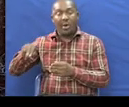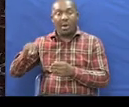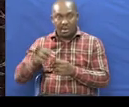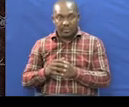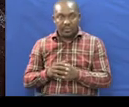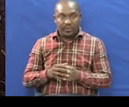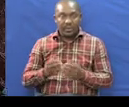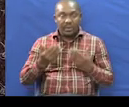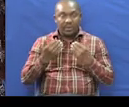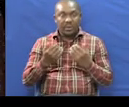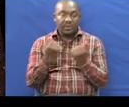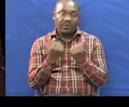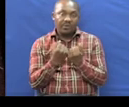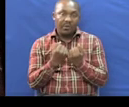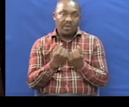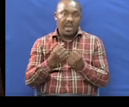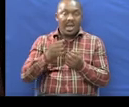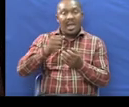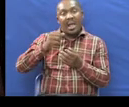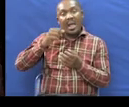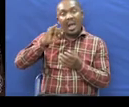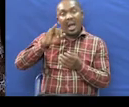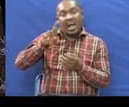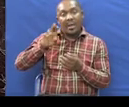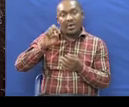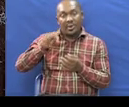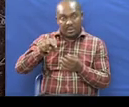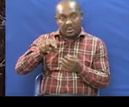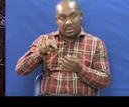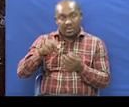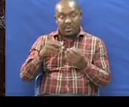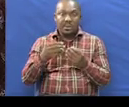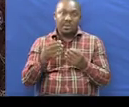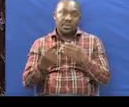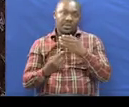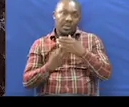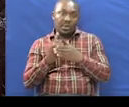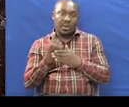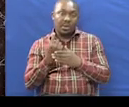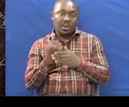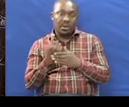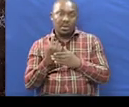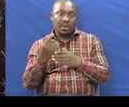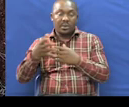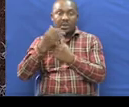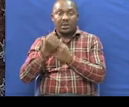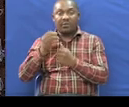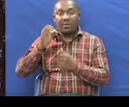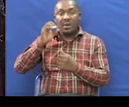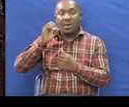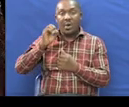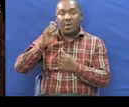exists, or it forms ions which exists in only one oxidation state, which is 2. So we